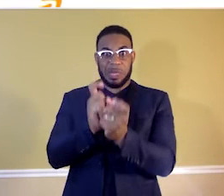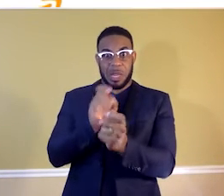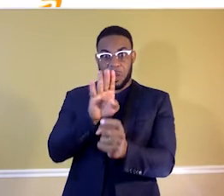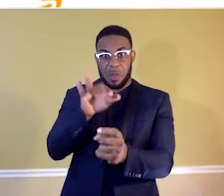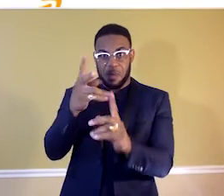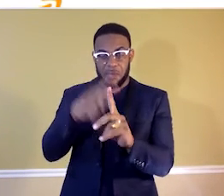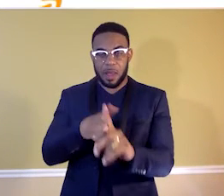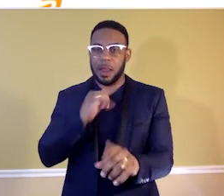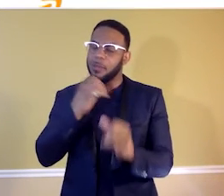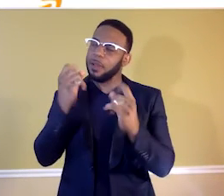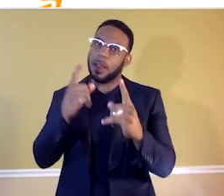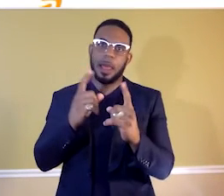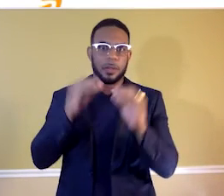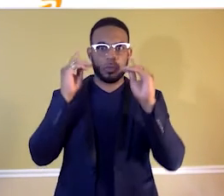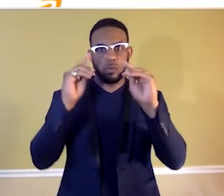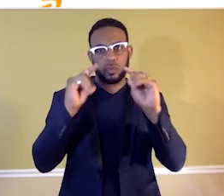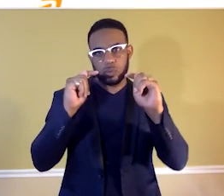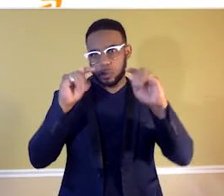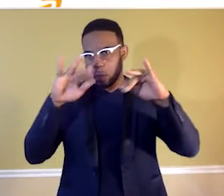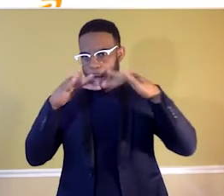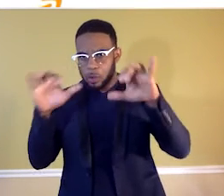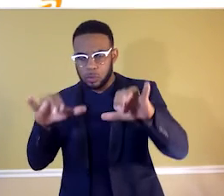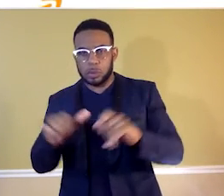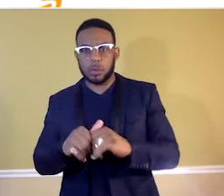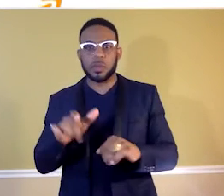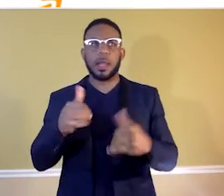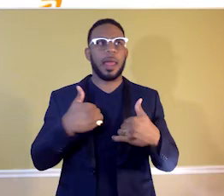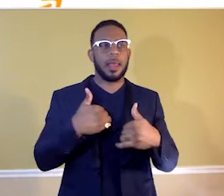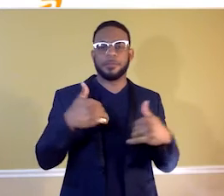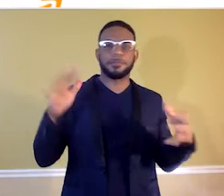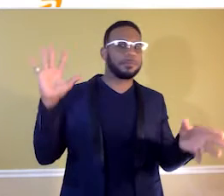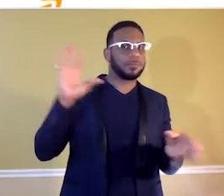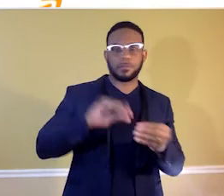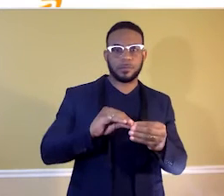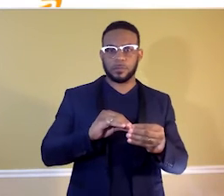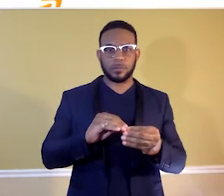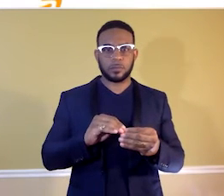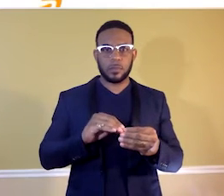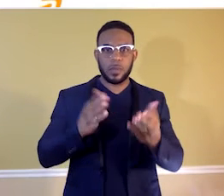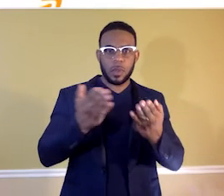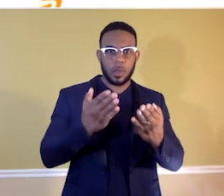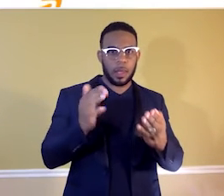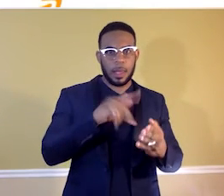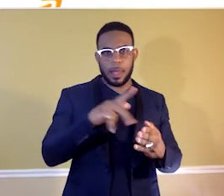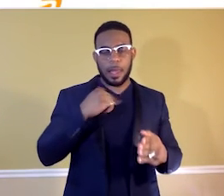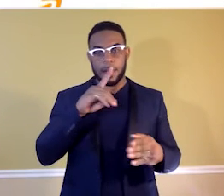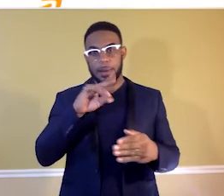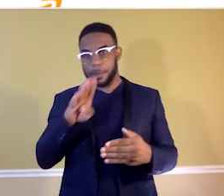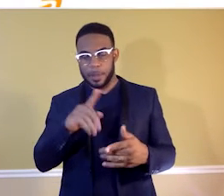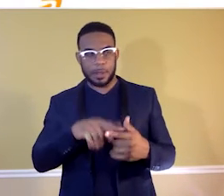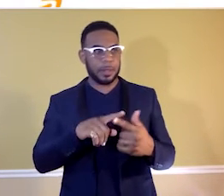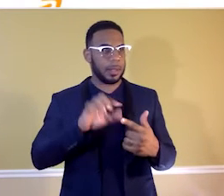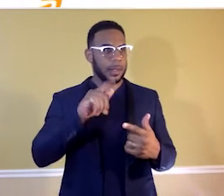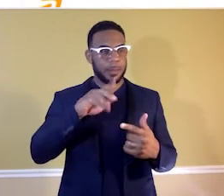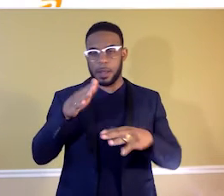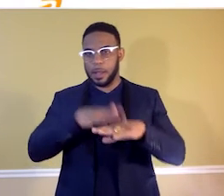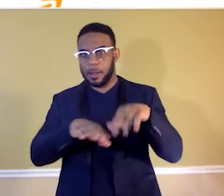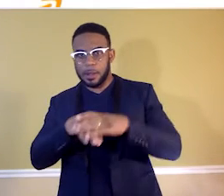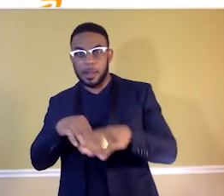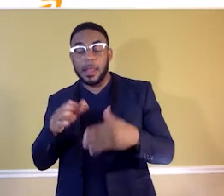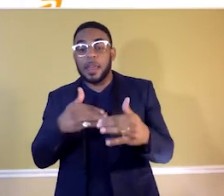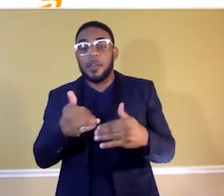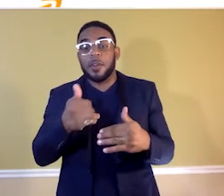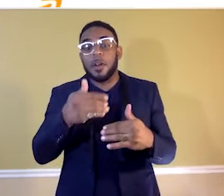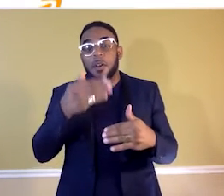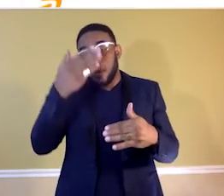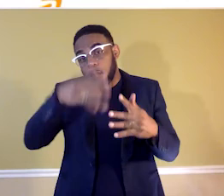file, which they have a lot of tutorials on how to use that. And you can have a complete serverless application that has database, API layers, and even front